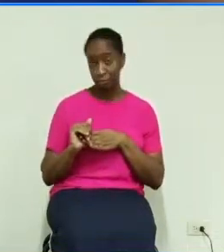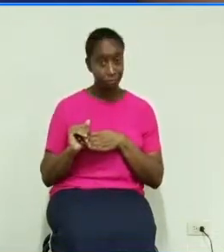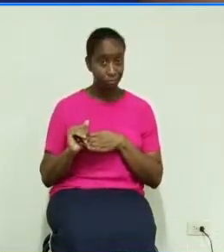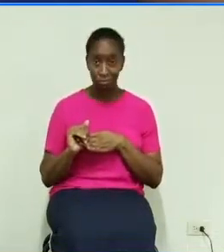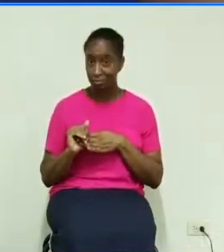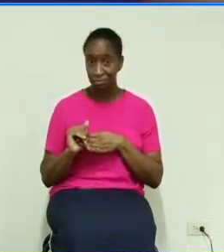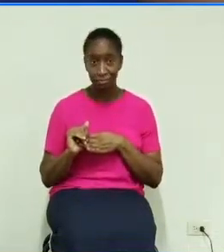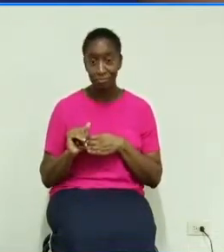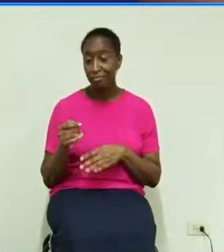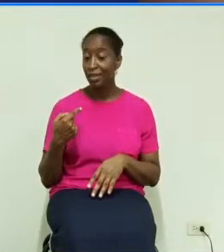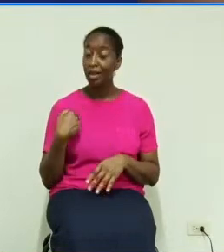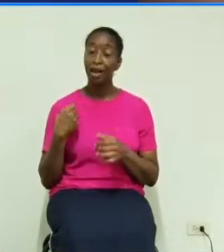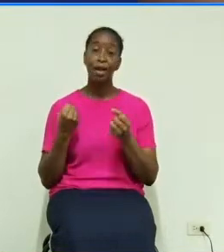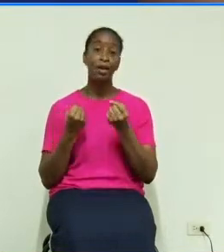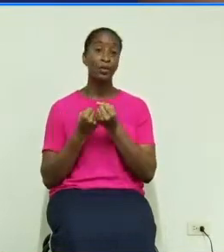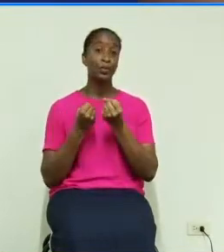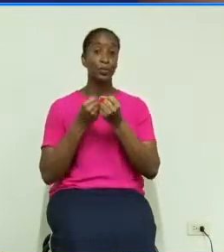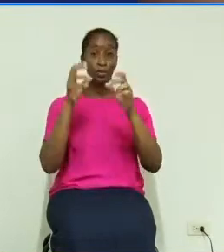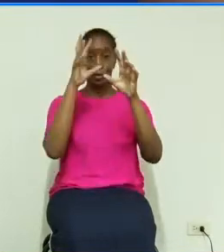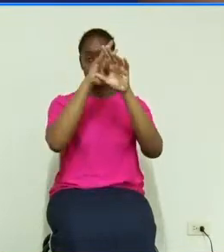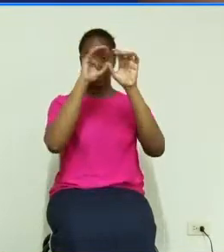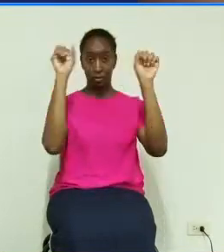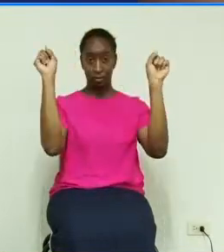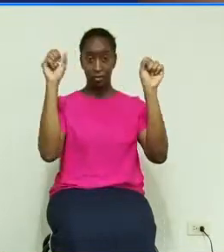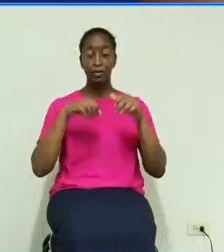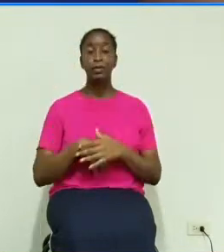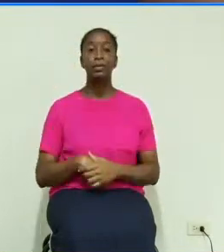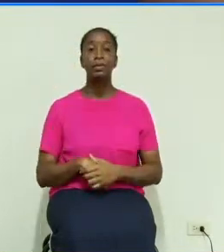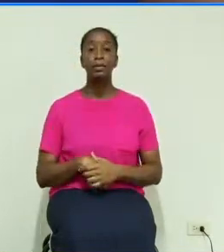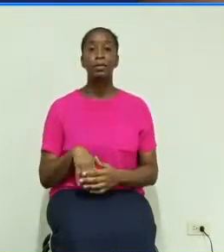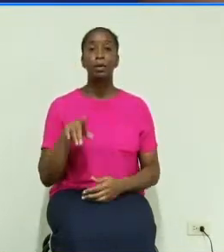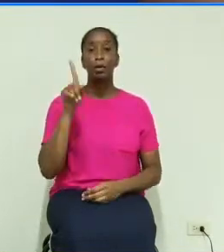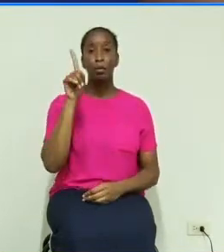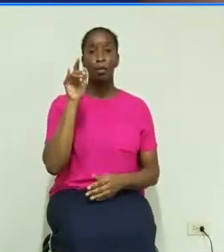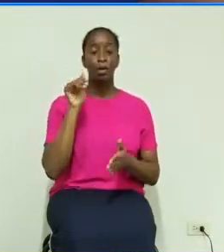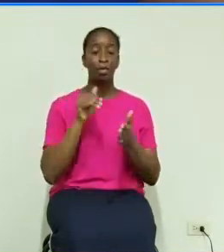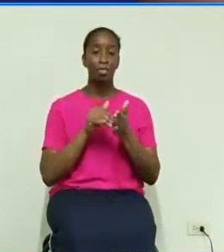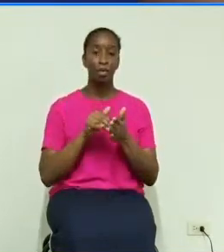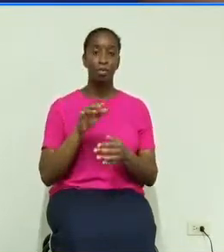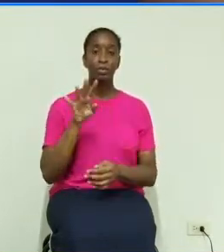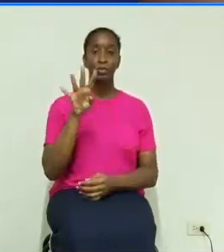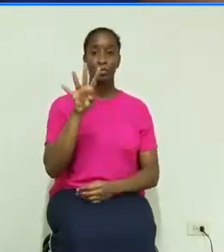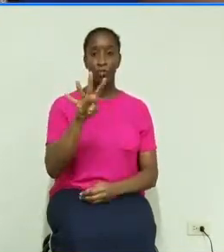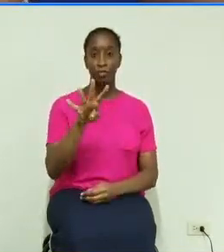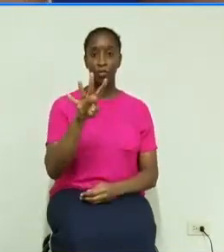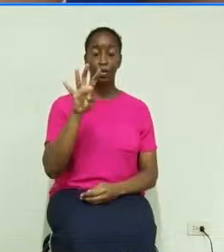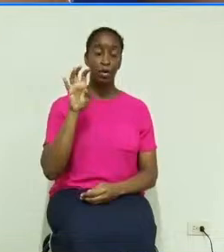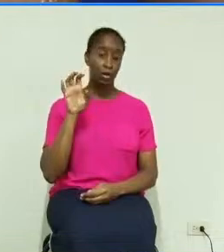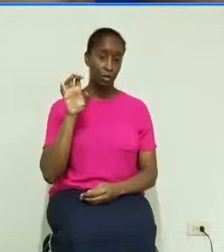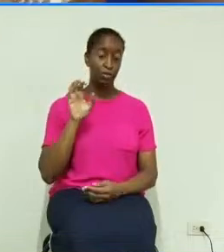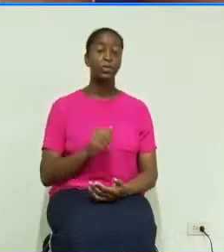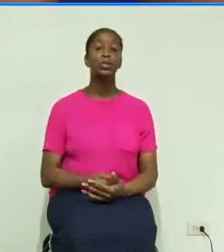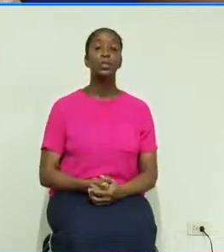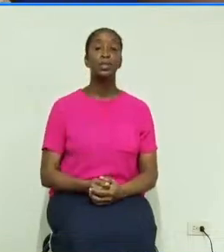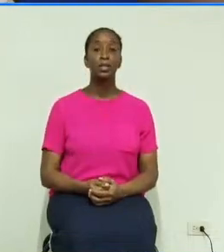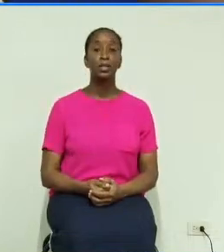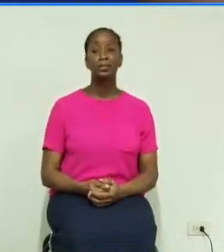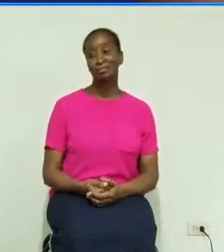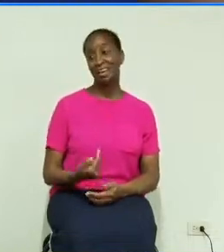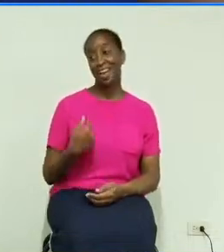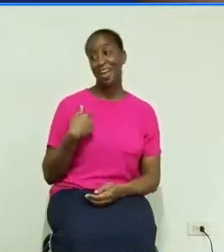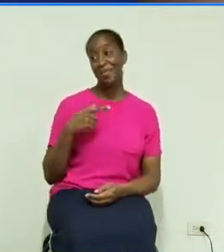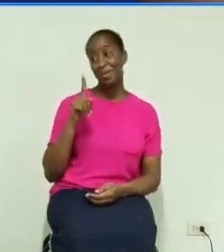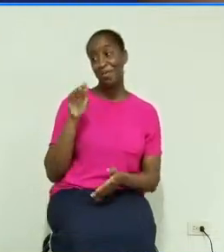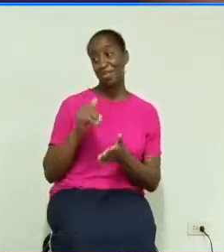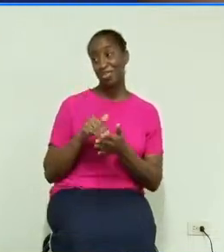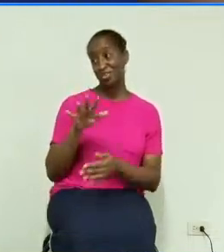Deputy President, my remuneration was $1,400 a month. I get 15. But well, there you go. So